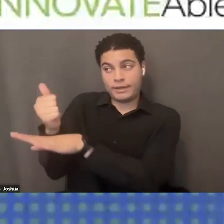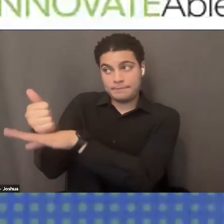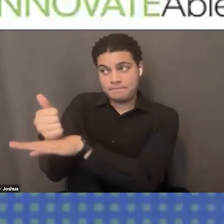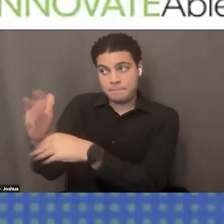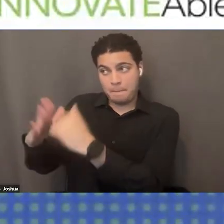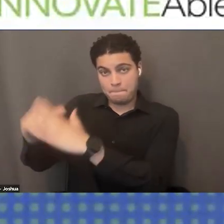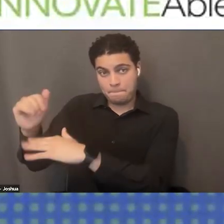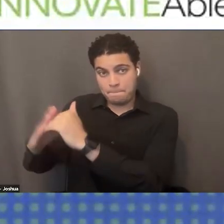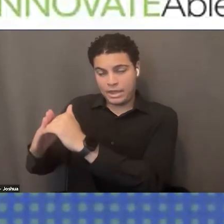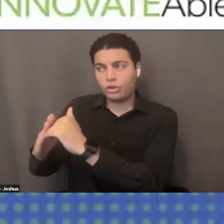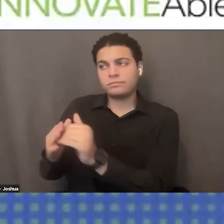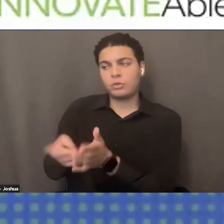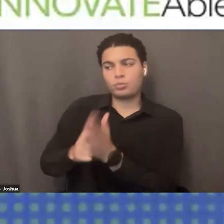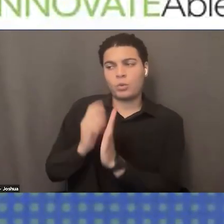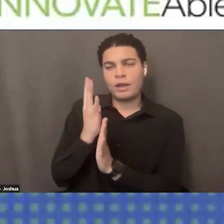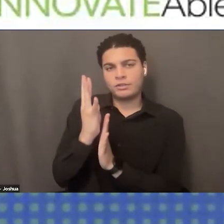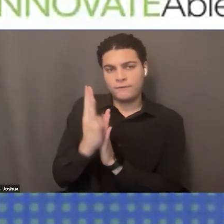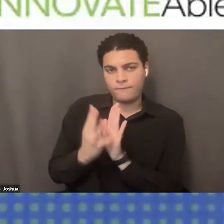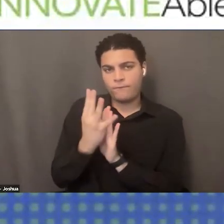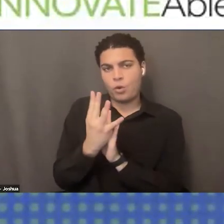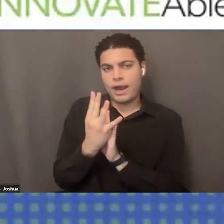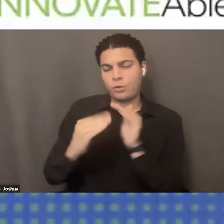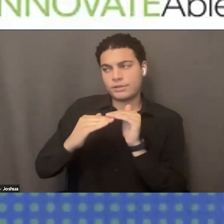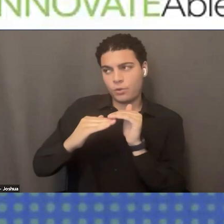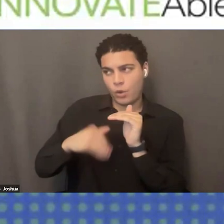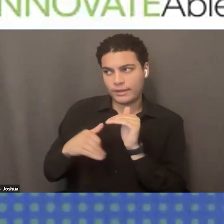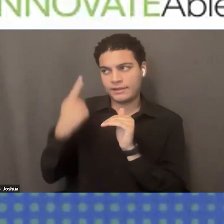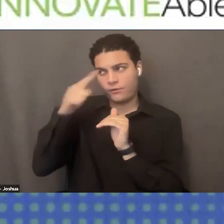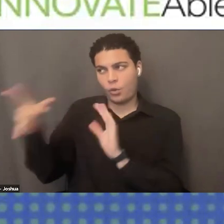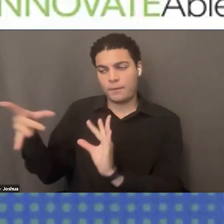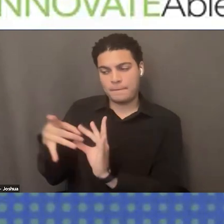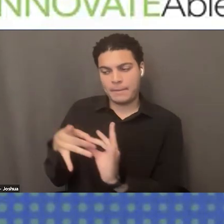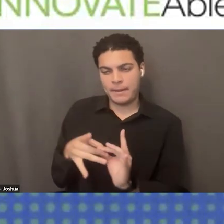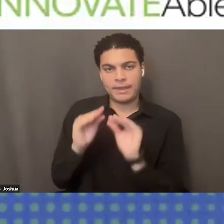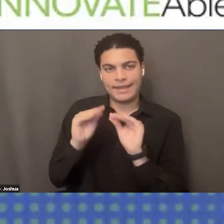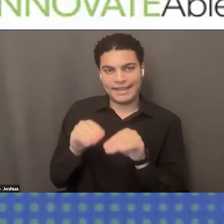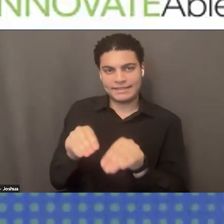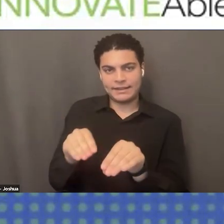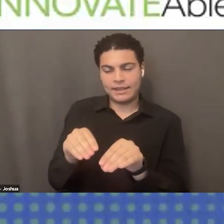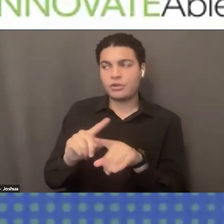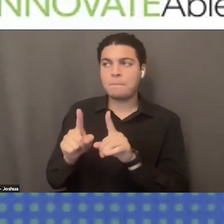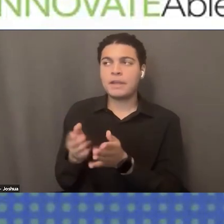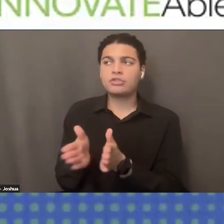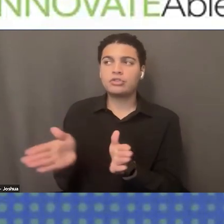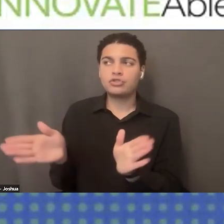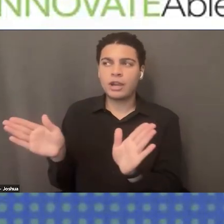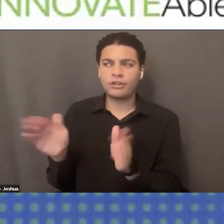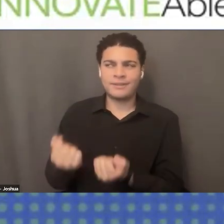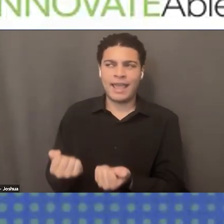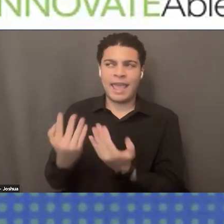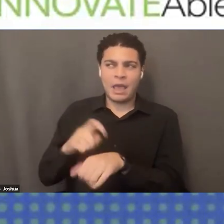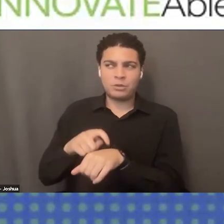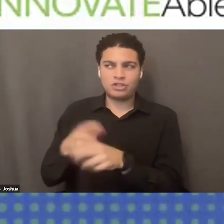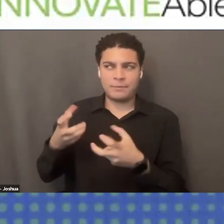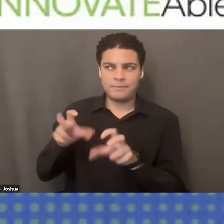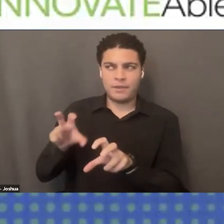how long does it take to go to the site, assess the project, and then get it installed? The unit that was installed here in